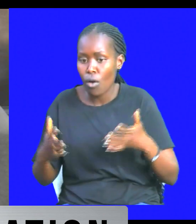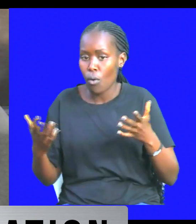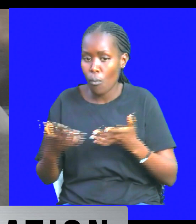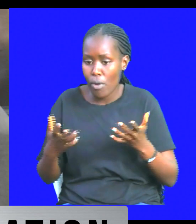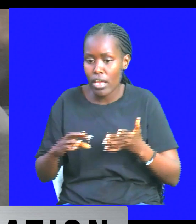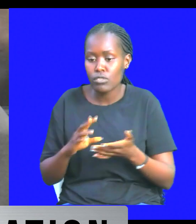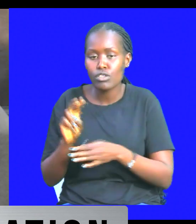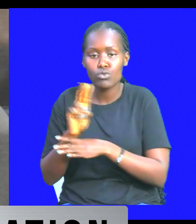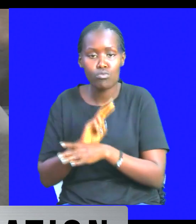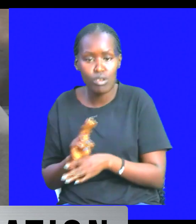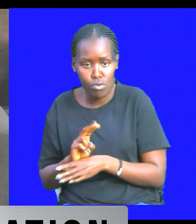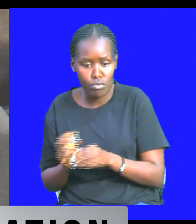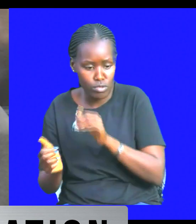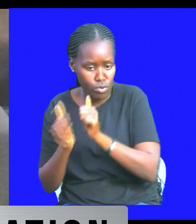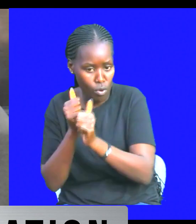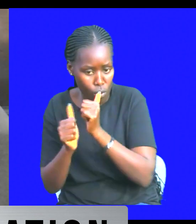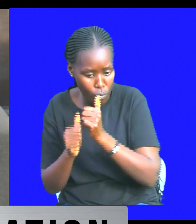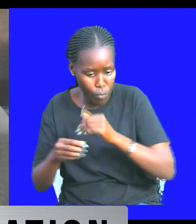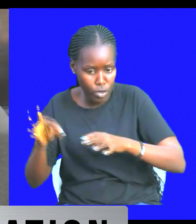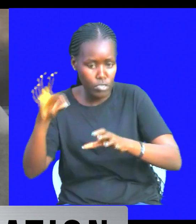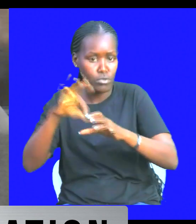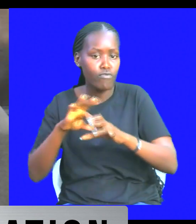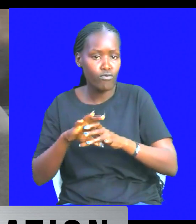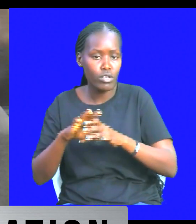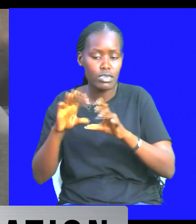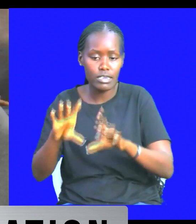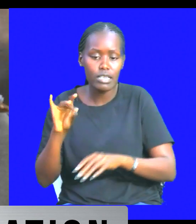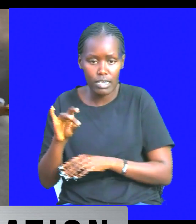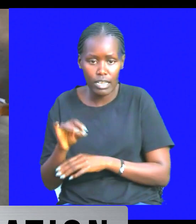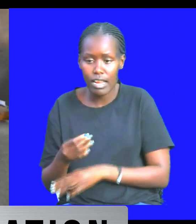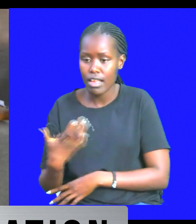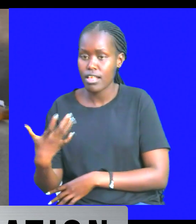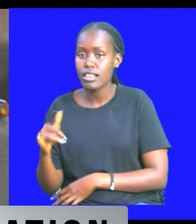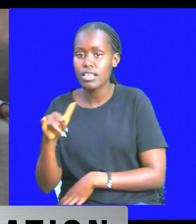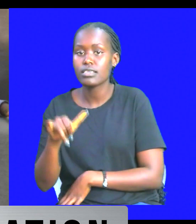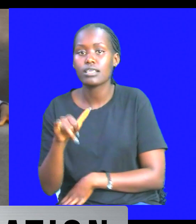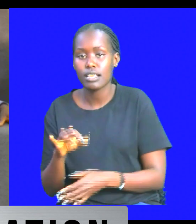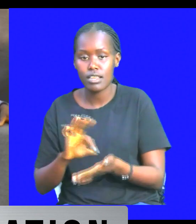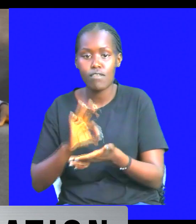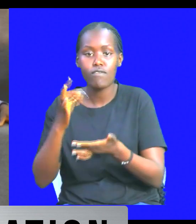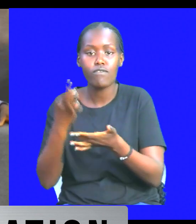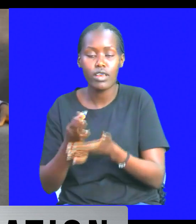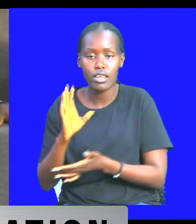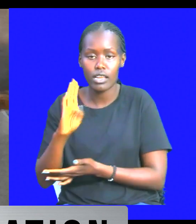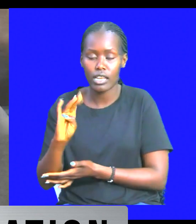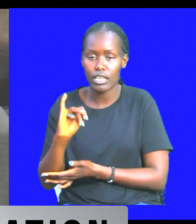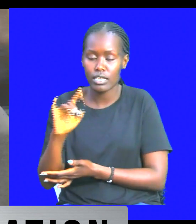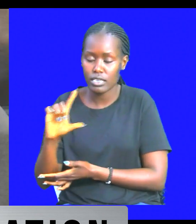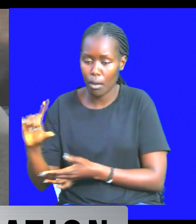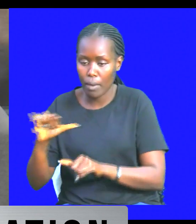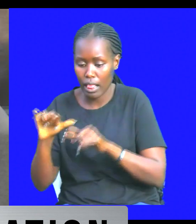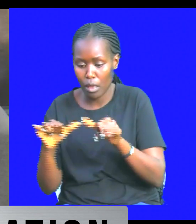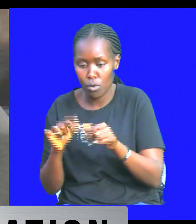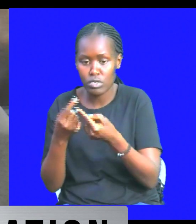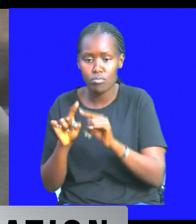which vote head is being taken. So those are the things that the Finance Bill is supposed to be about. But then you